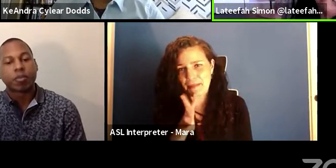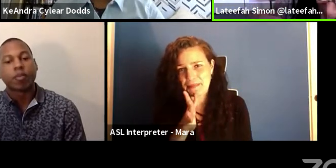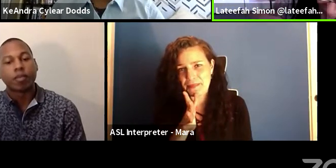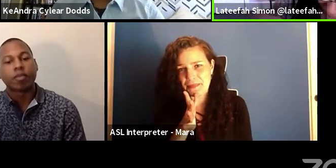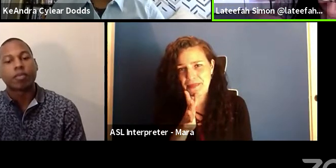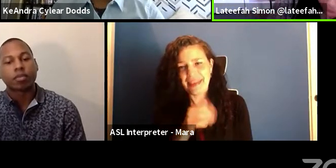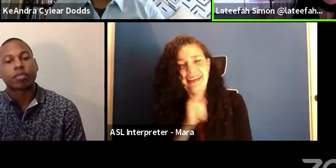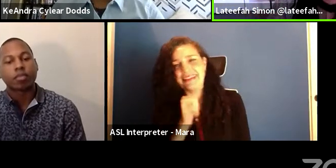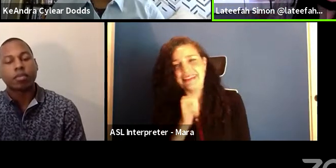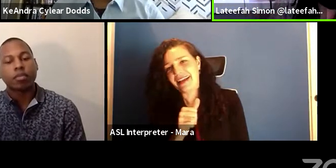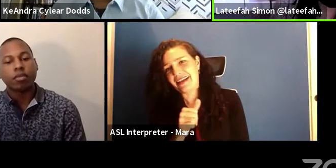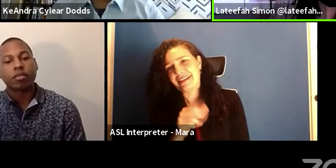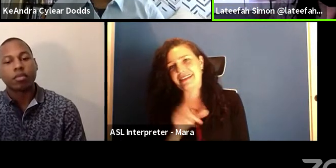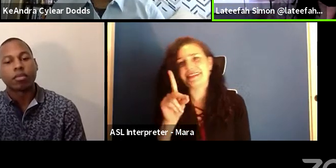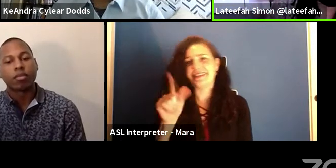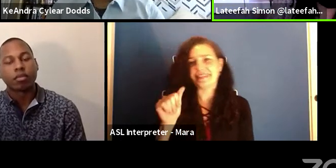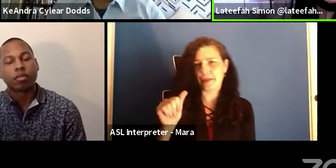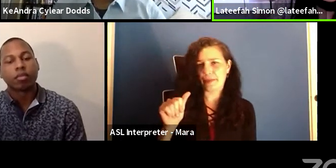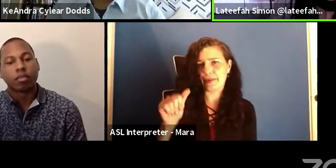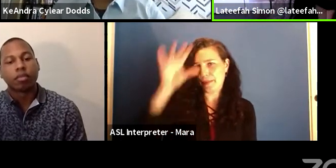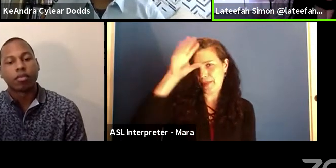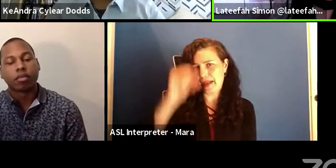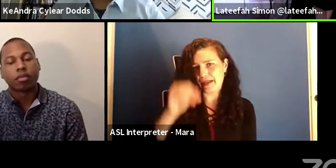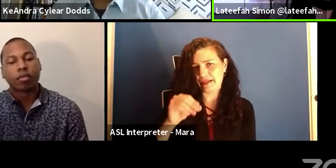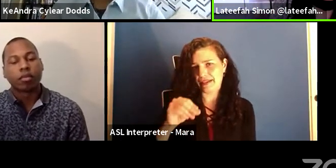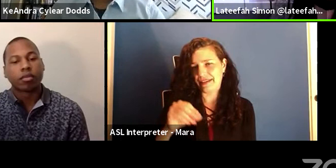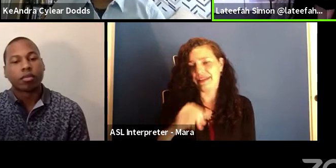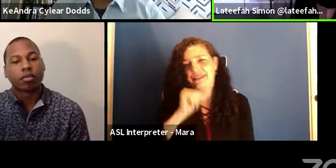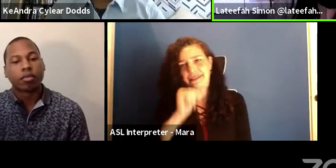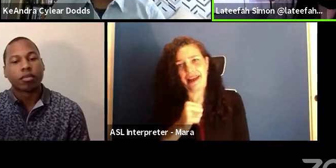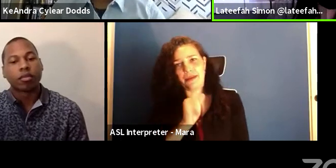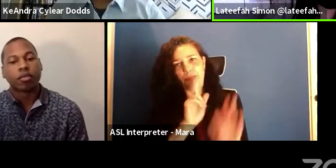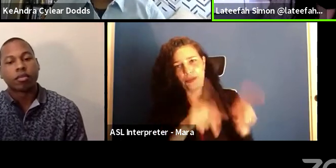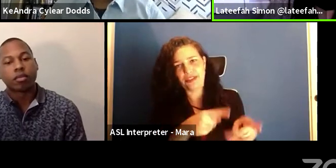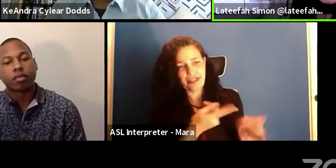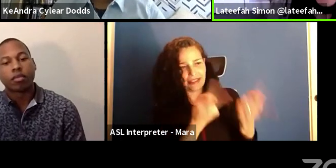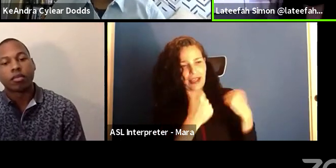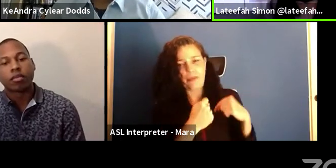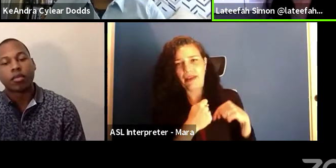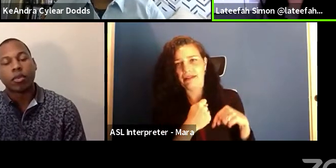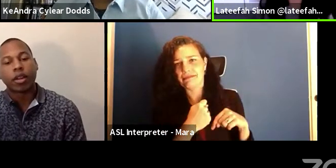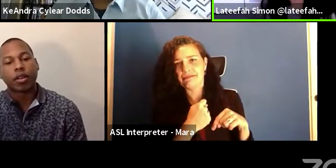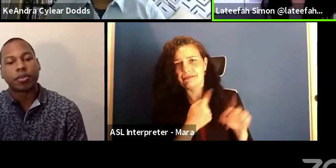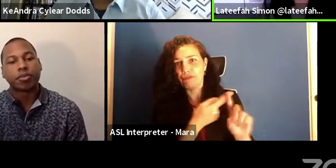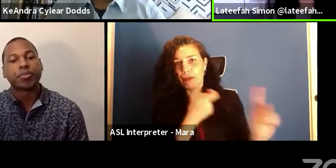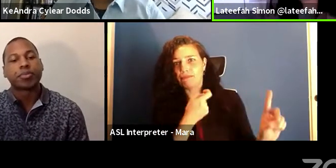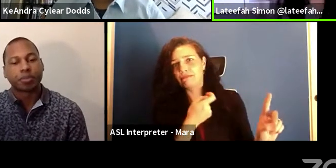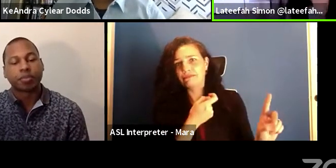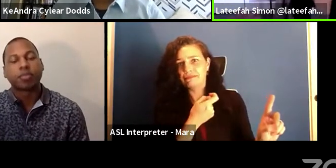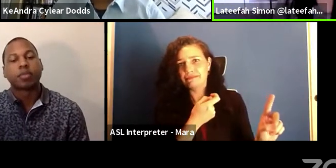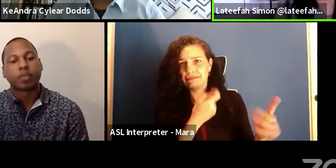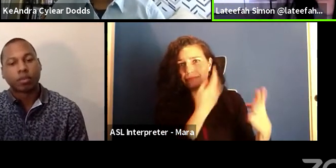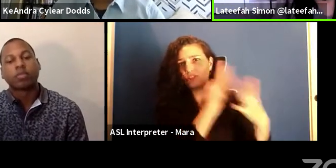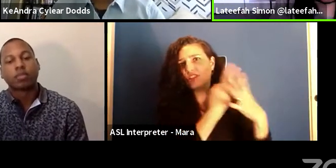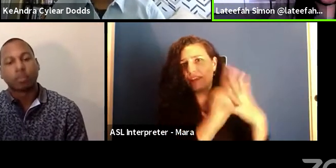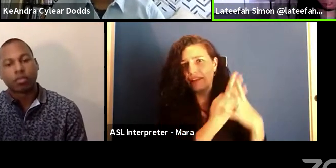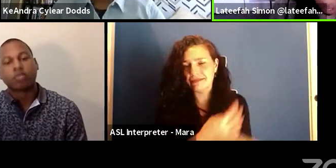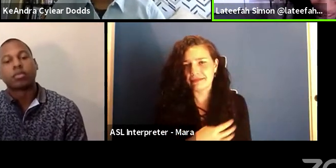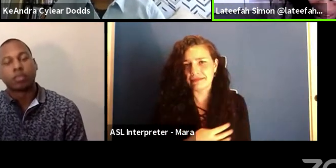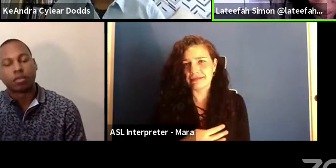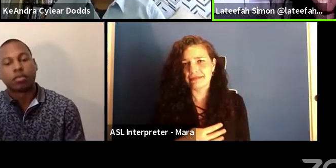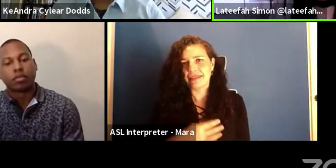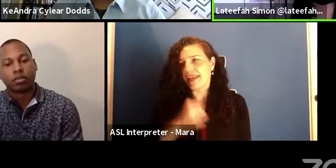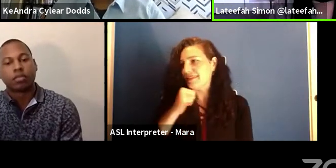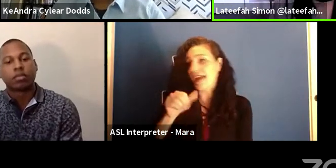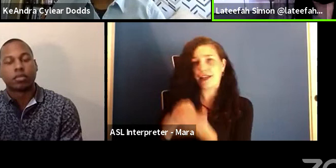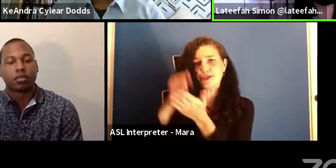by someone who is coming home for prison or jail, or students. And so being able to be in a